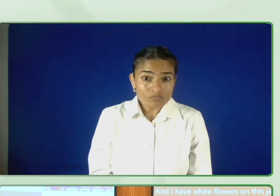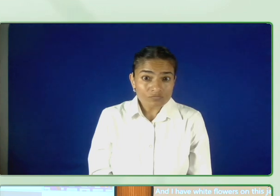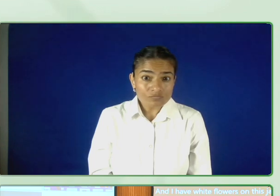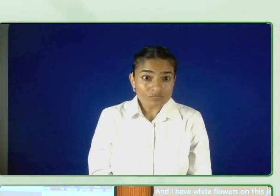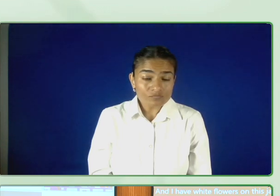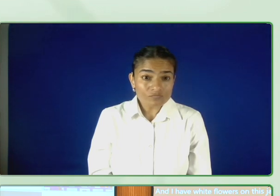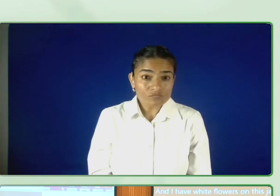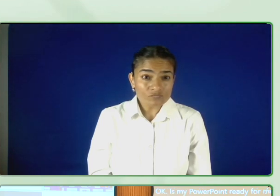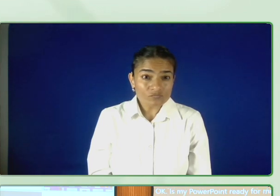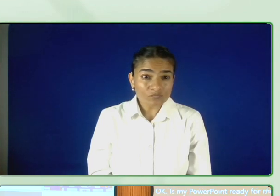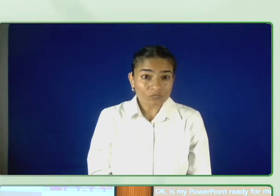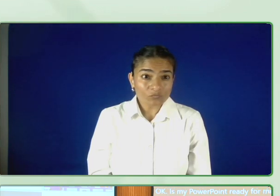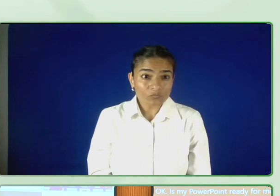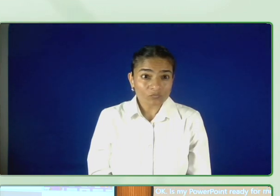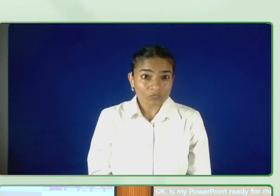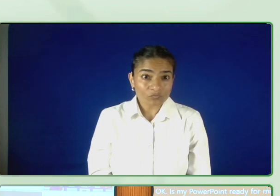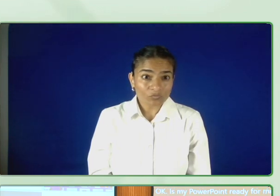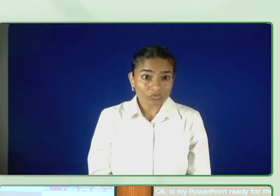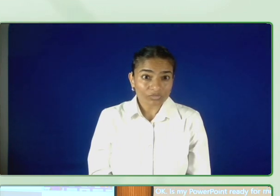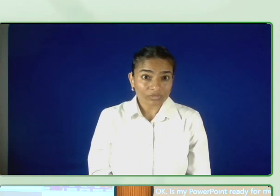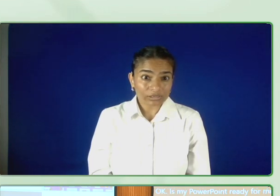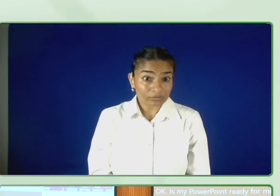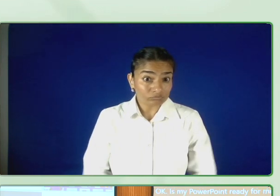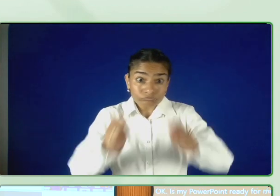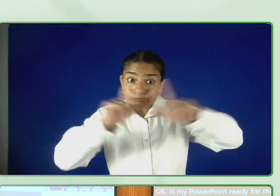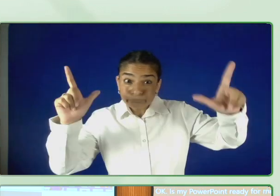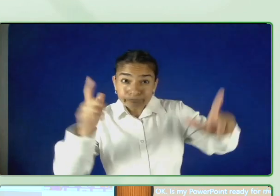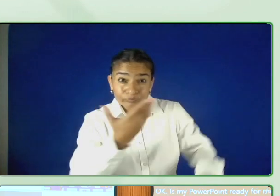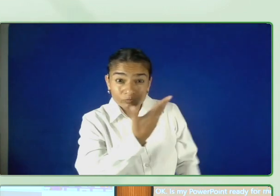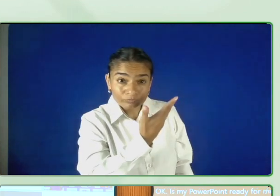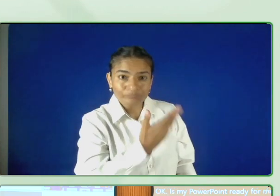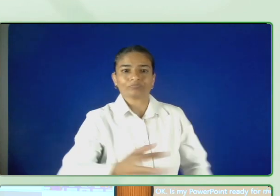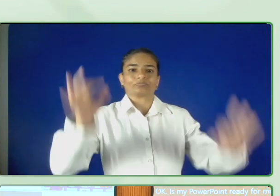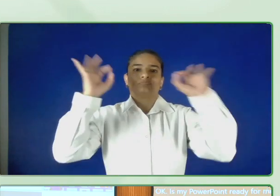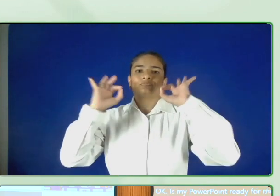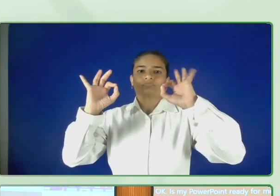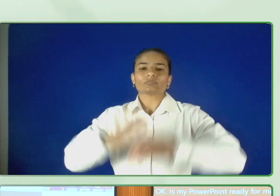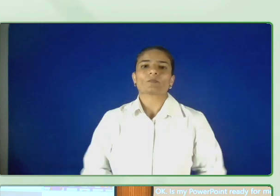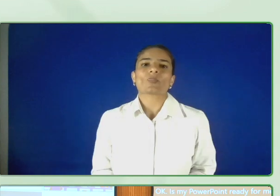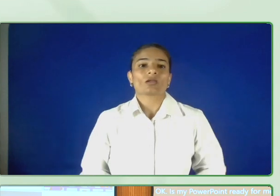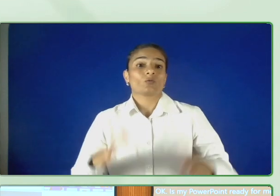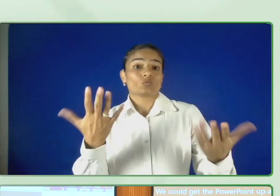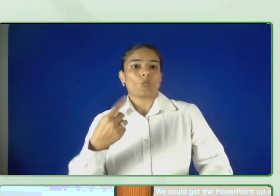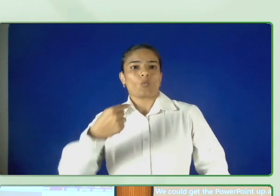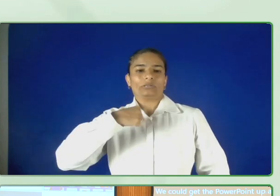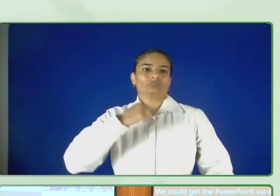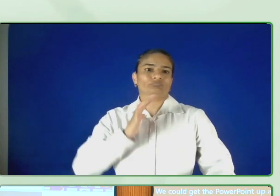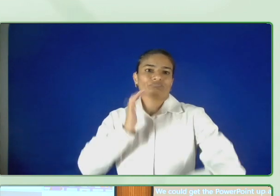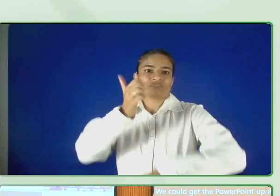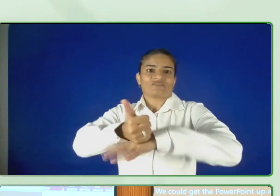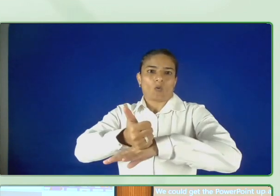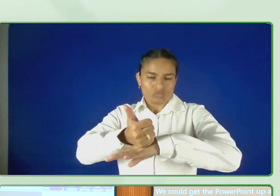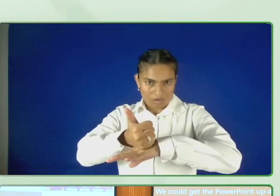If we could get the PowerPoint up. All right. So I'm the founder and senior executive director for